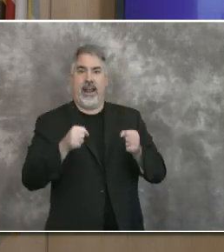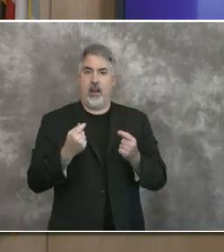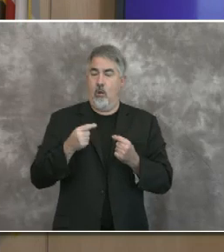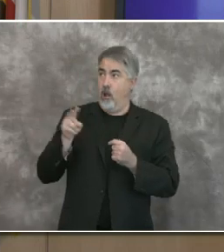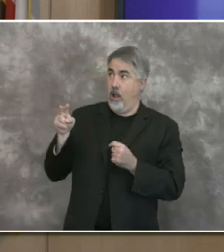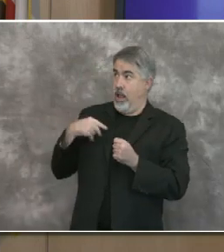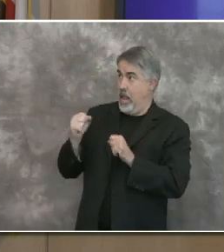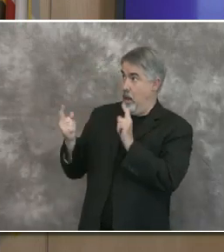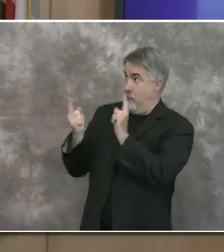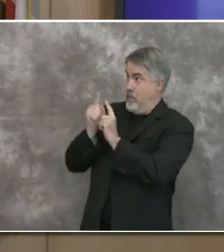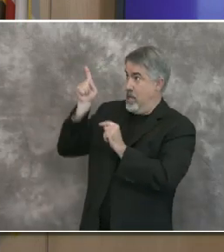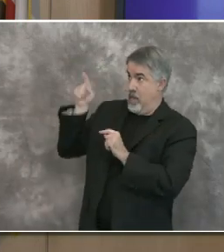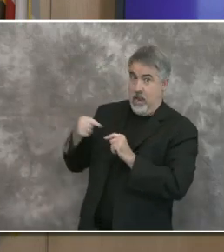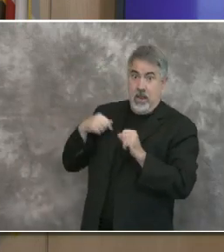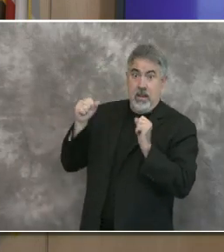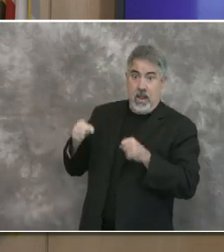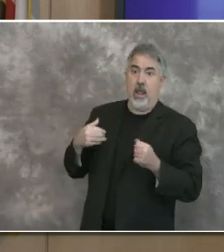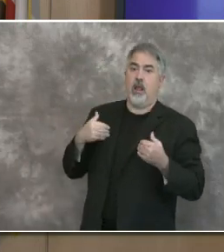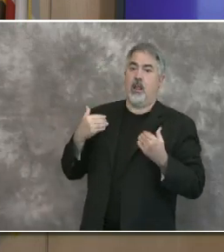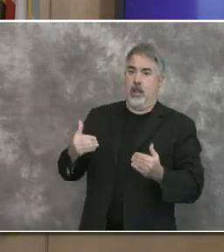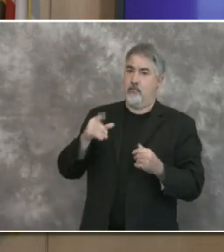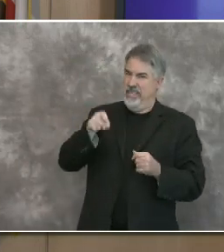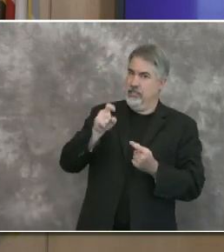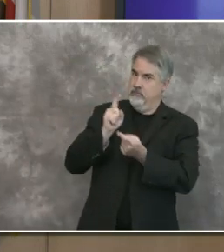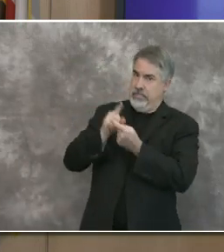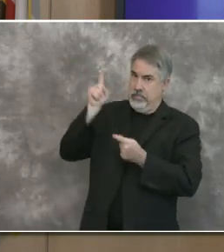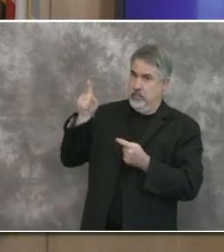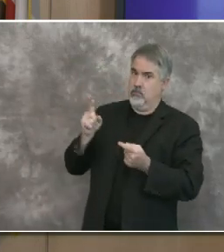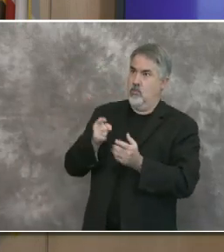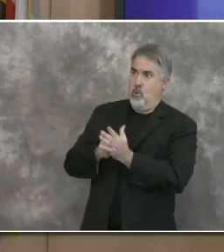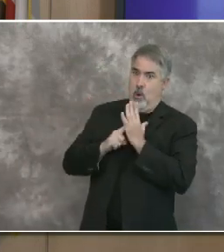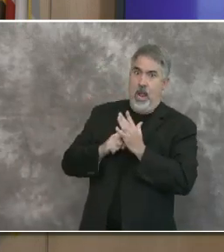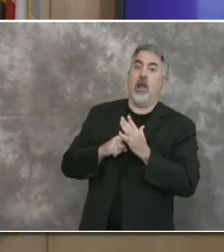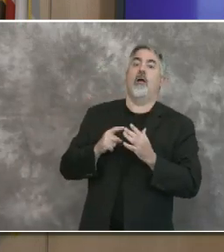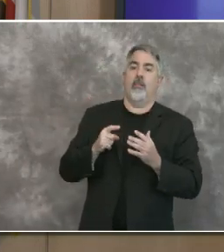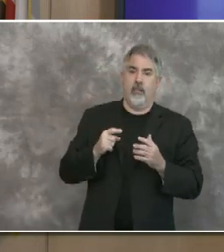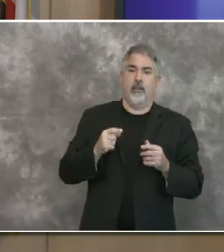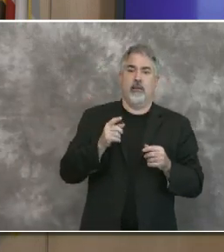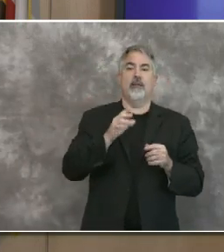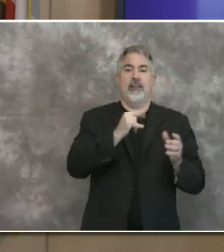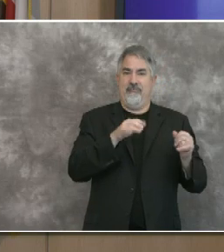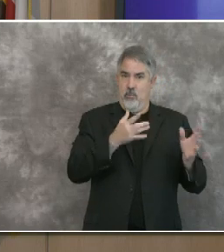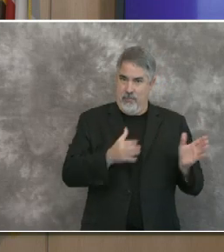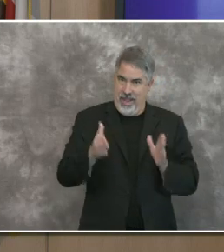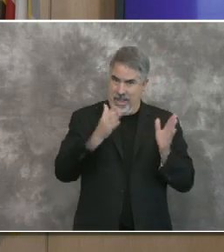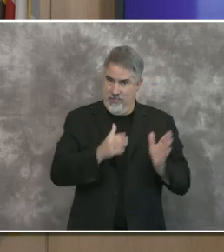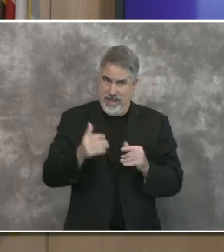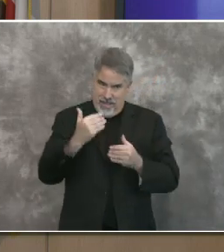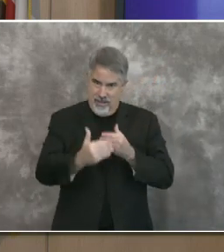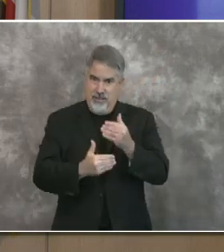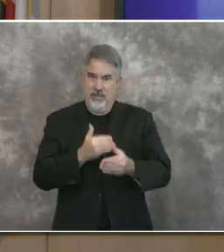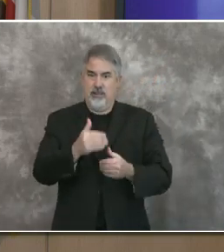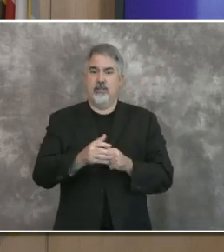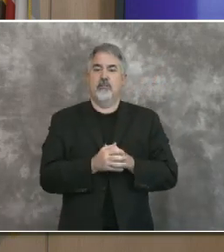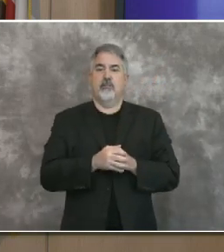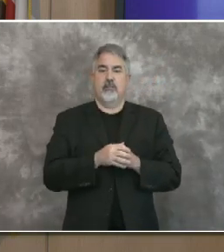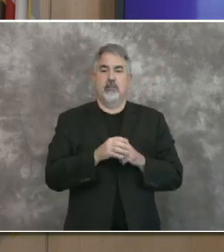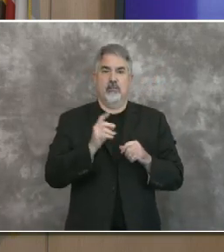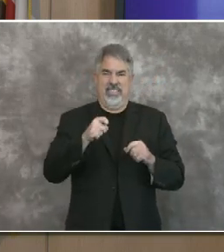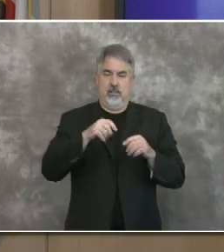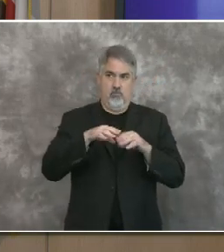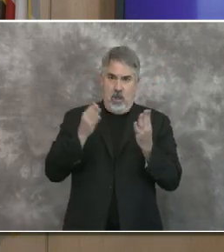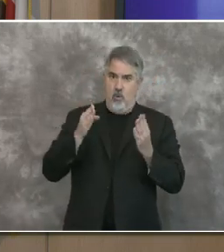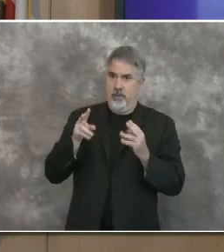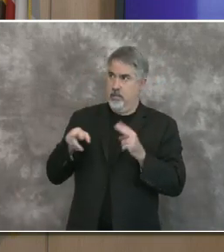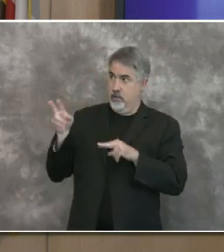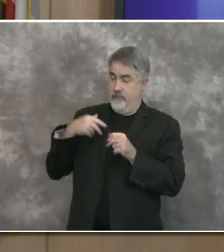their planning efforts in terms of what they're doing. This reopening phases that we continue in coincides with our continued